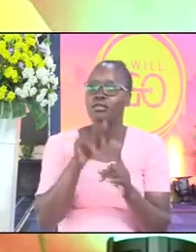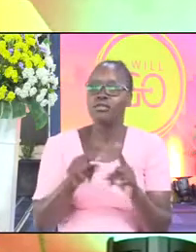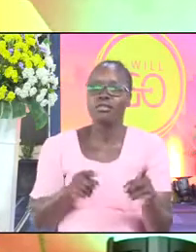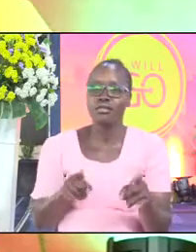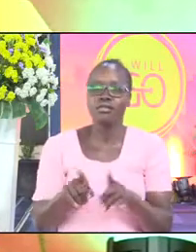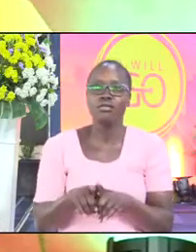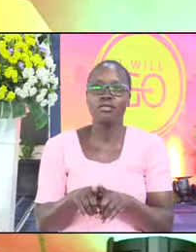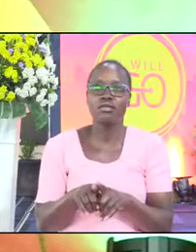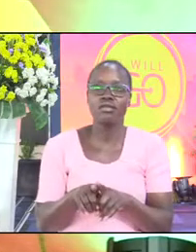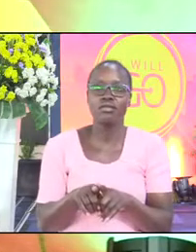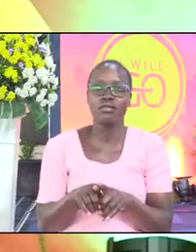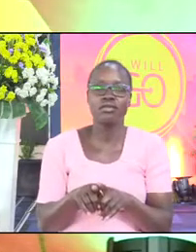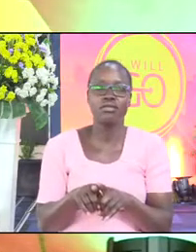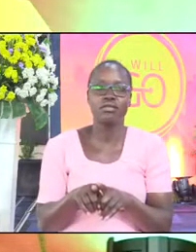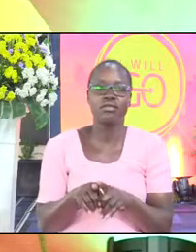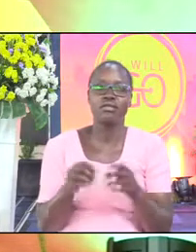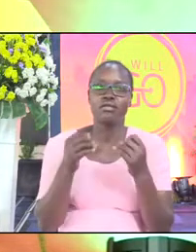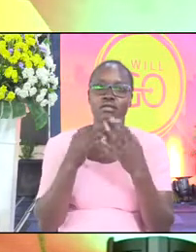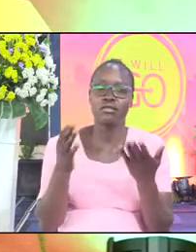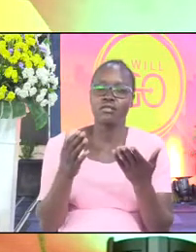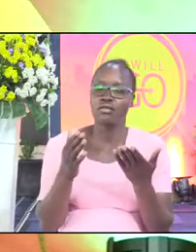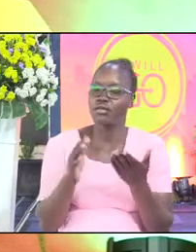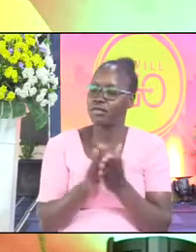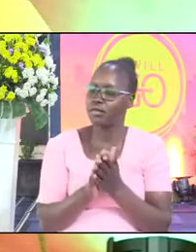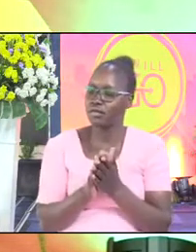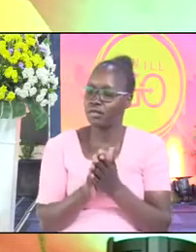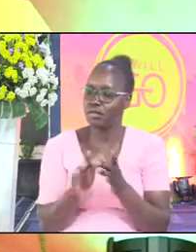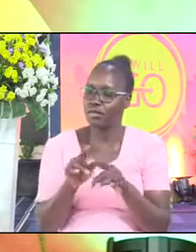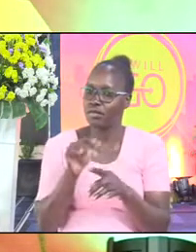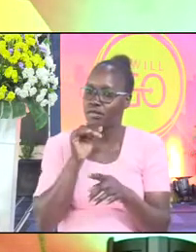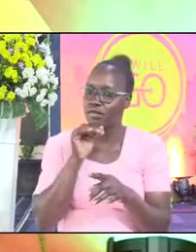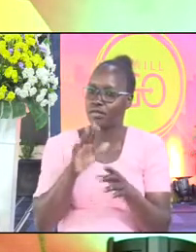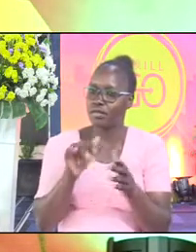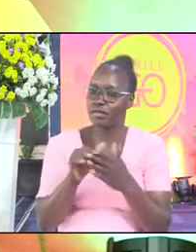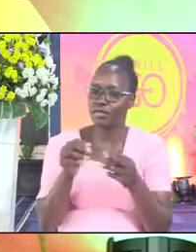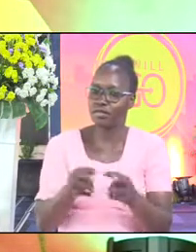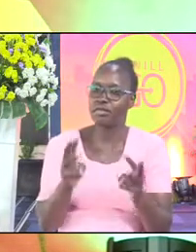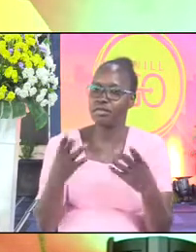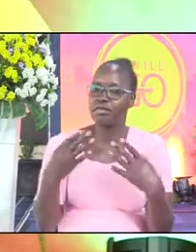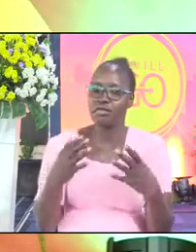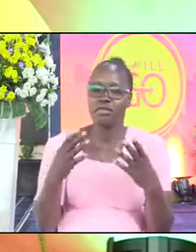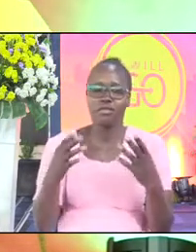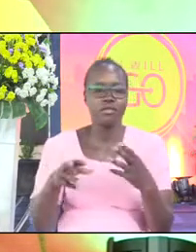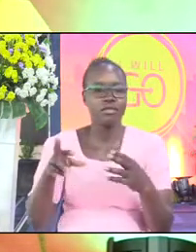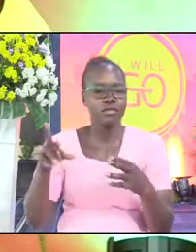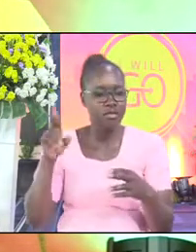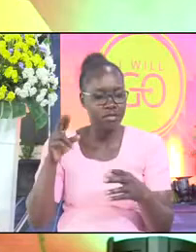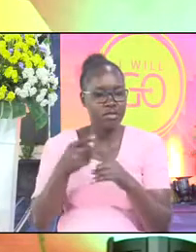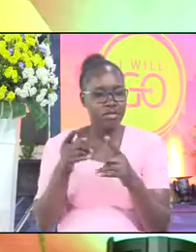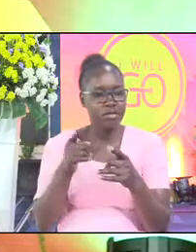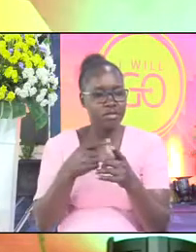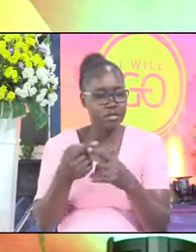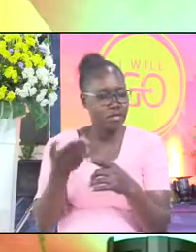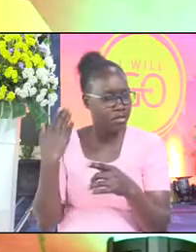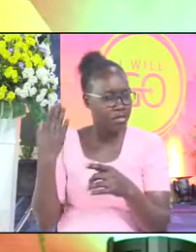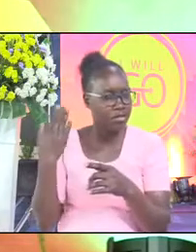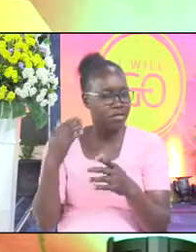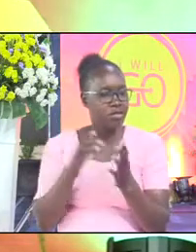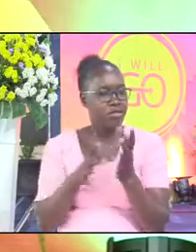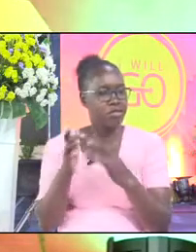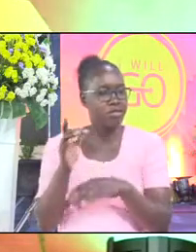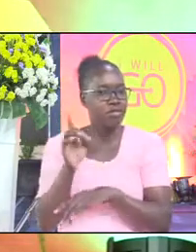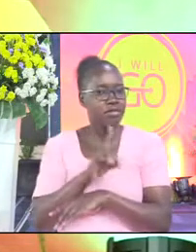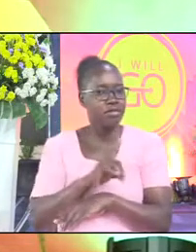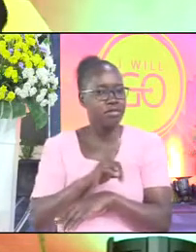sisters, there's nothing new under the sun. That's the way people were back then in Jesus'